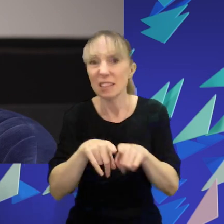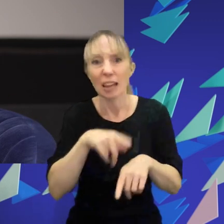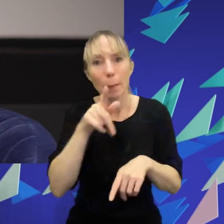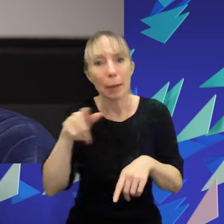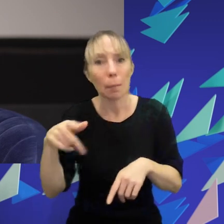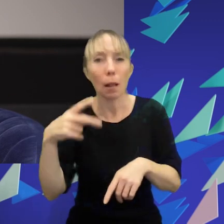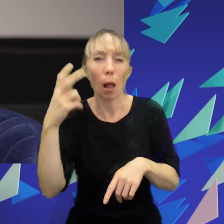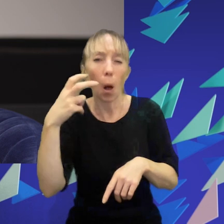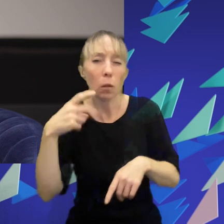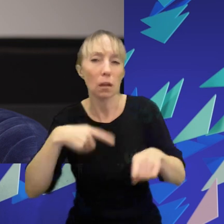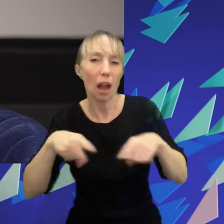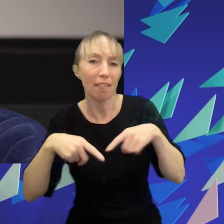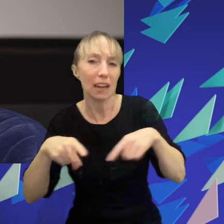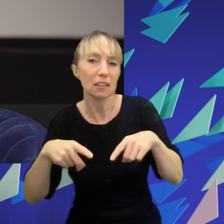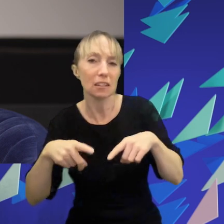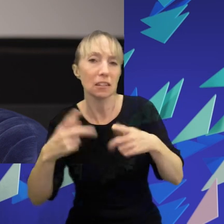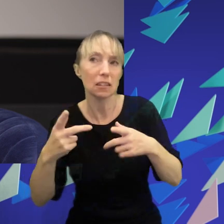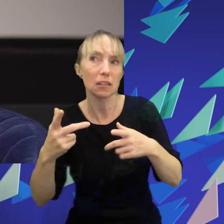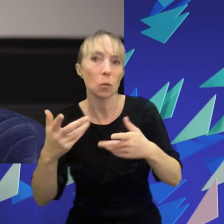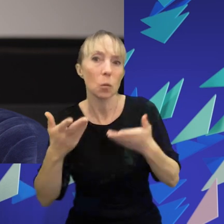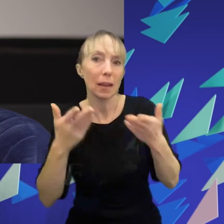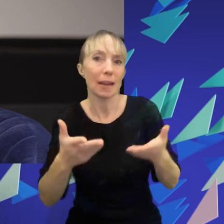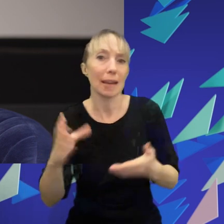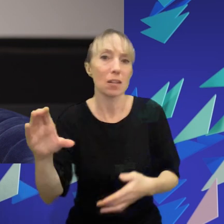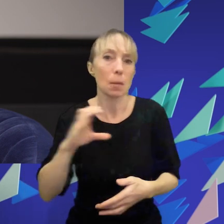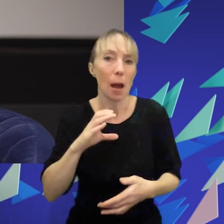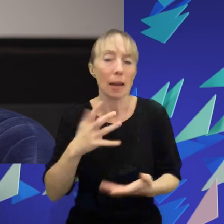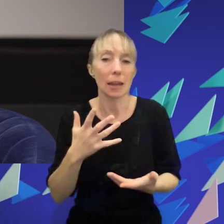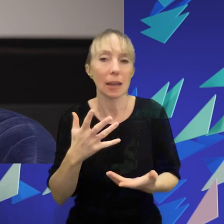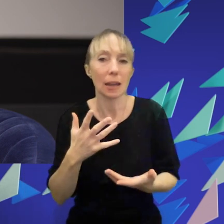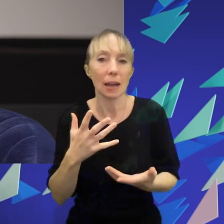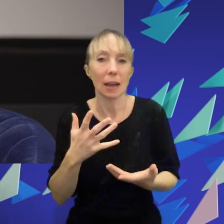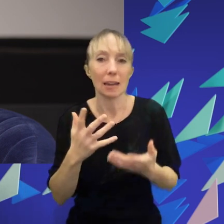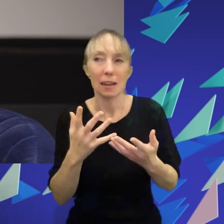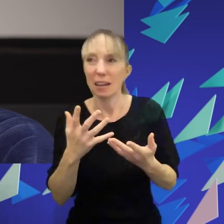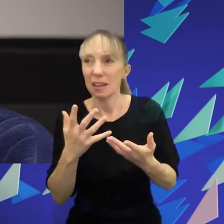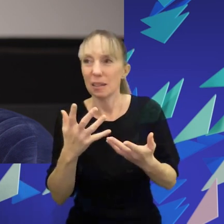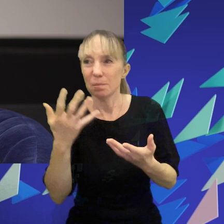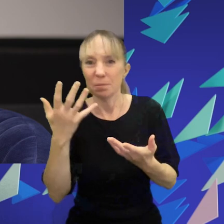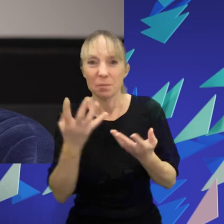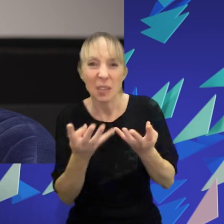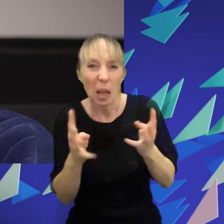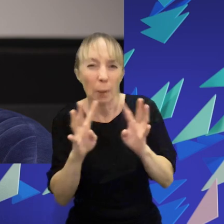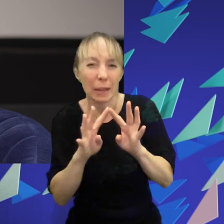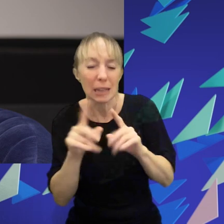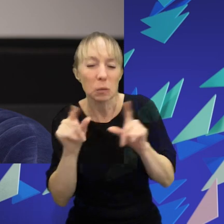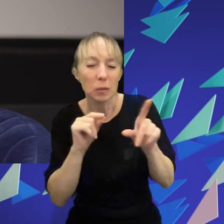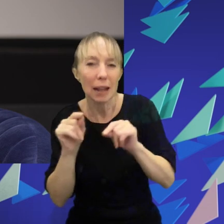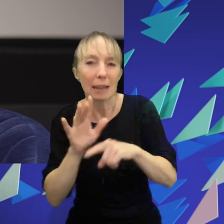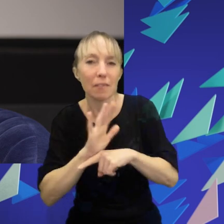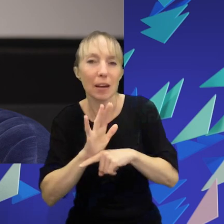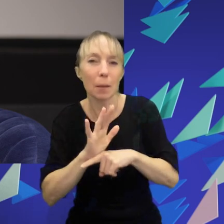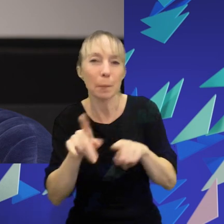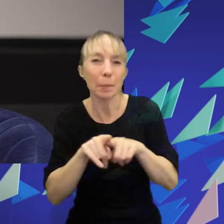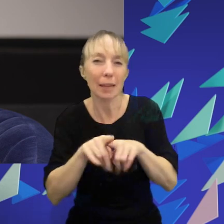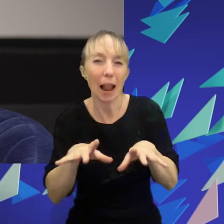older directors that got the money. And it was a committee to select those films. And there was kind of a little mafia there. So it was